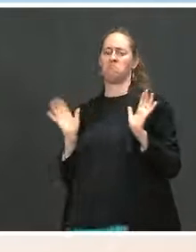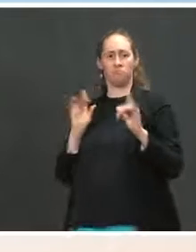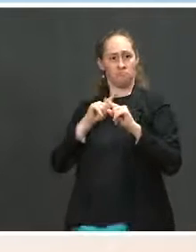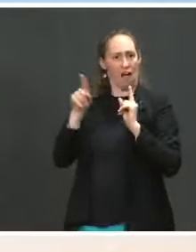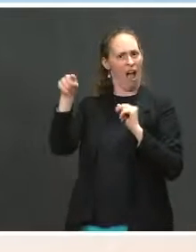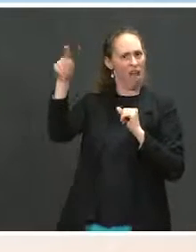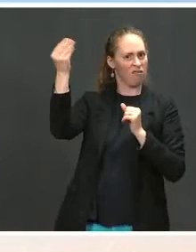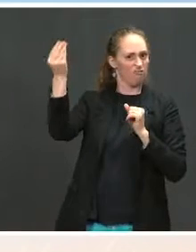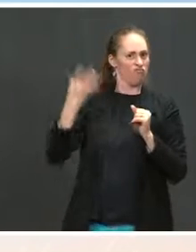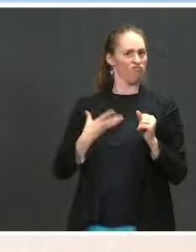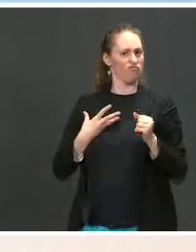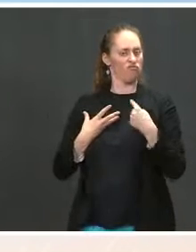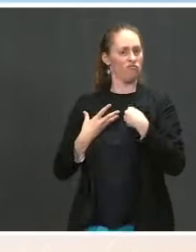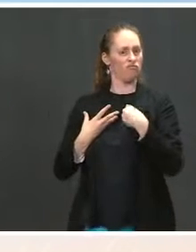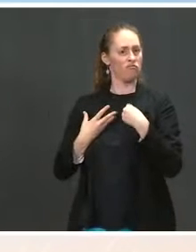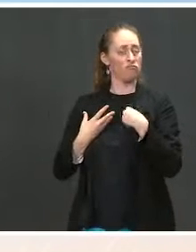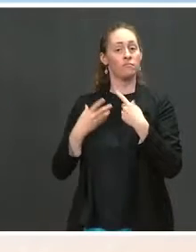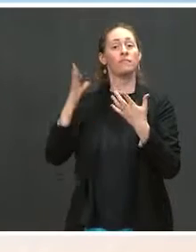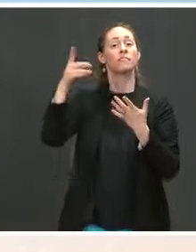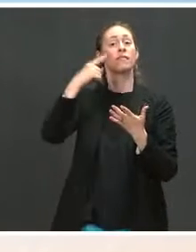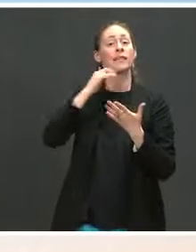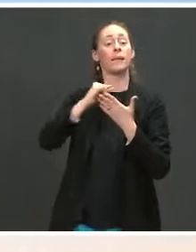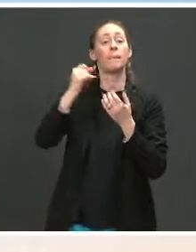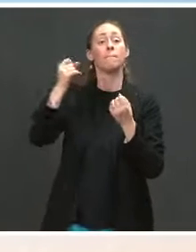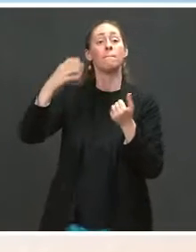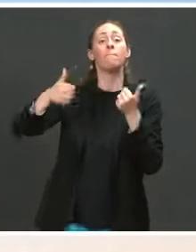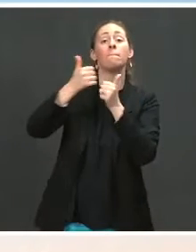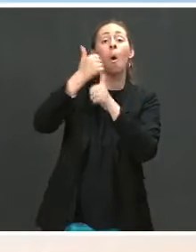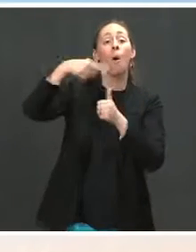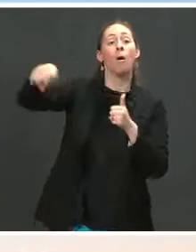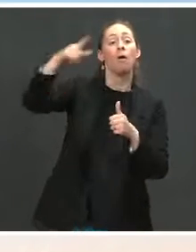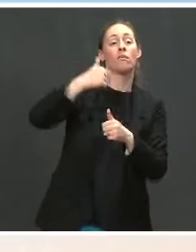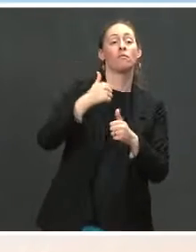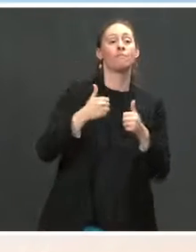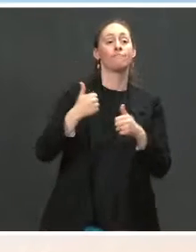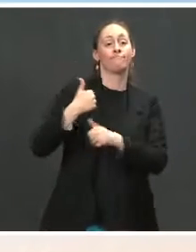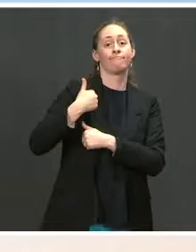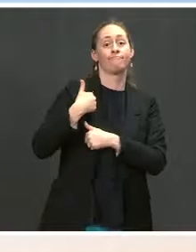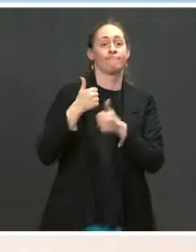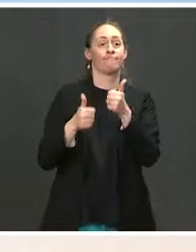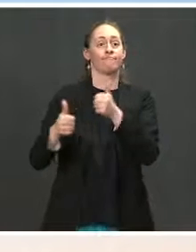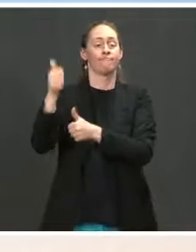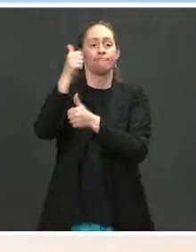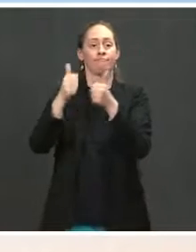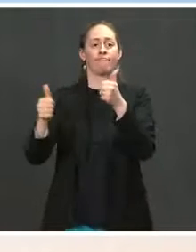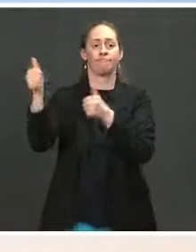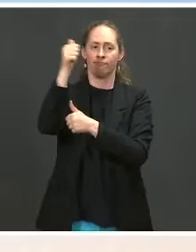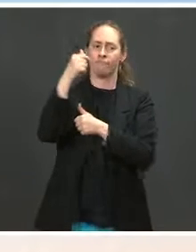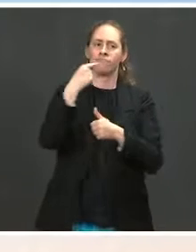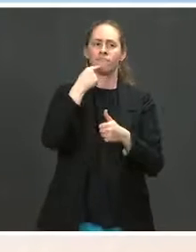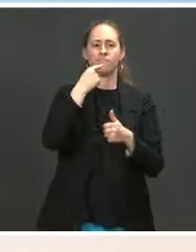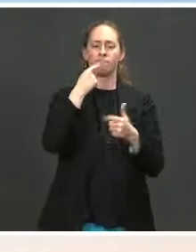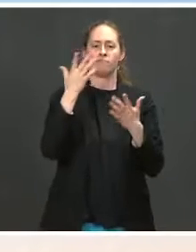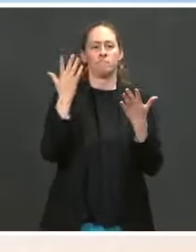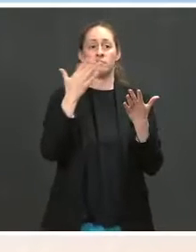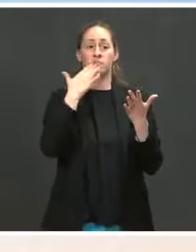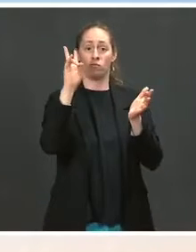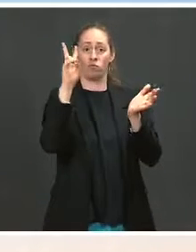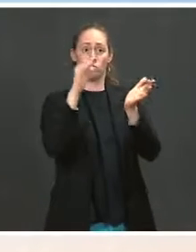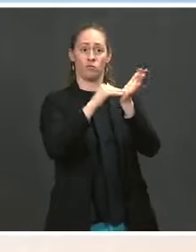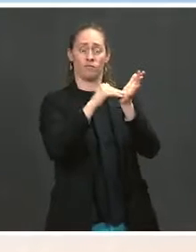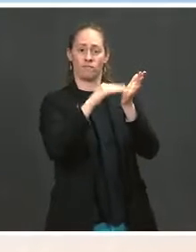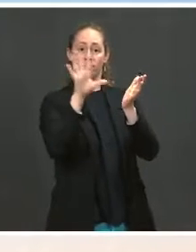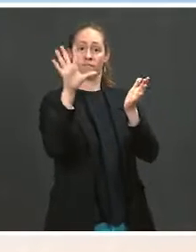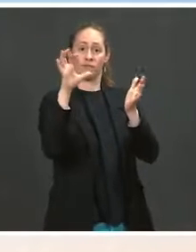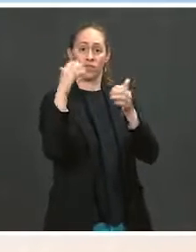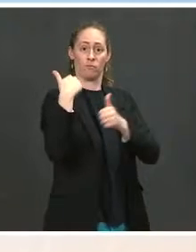but they say that most military commanders in the region recommended that 2,500 troop level. And if you look at then candidate Biden's